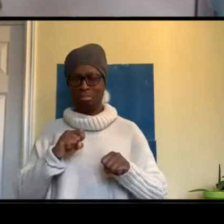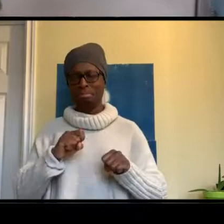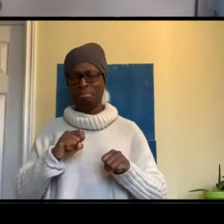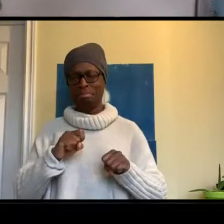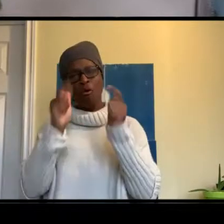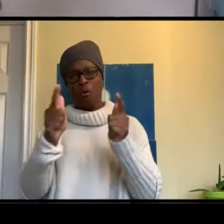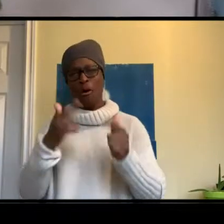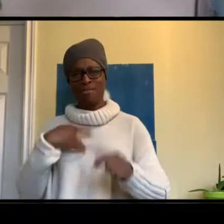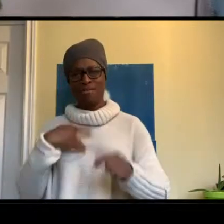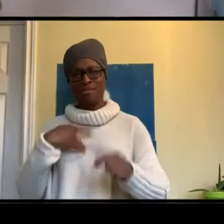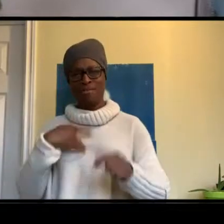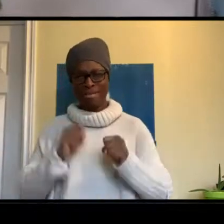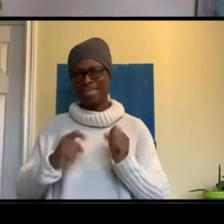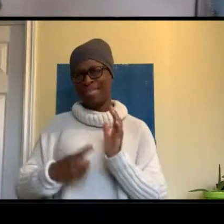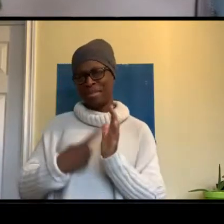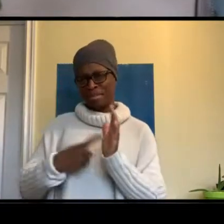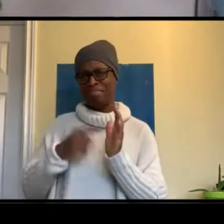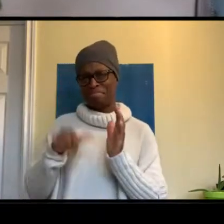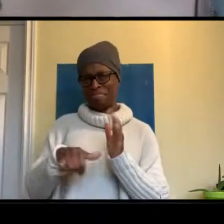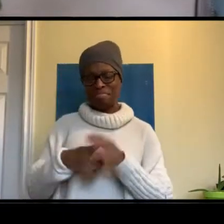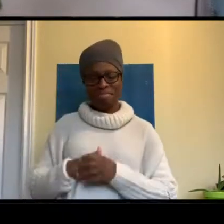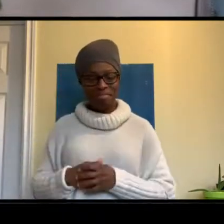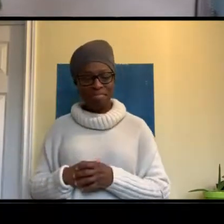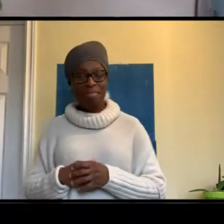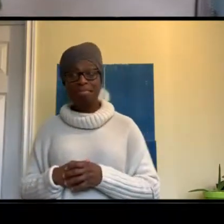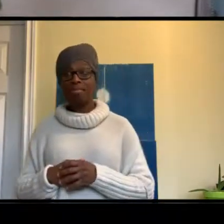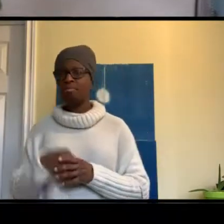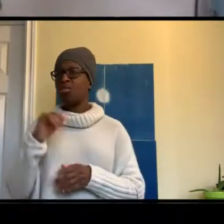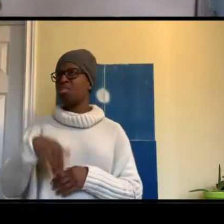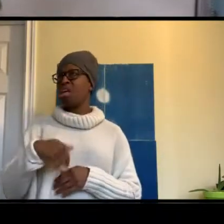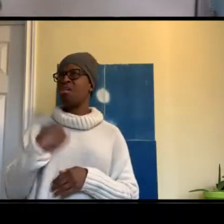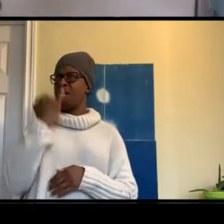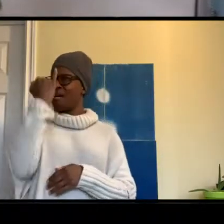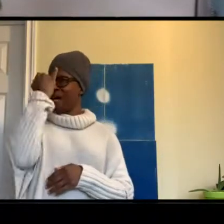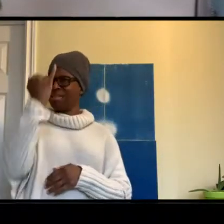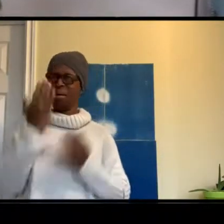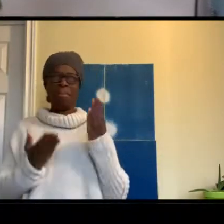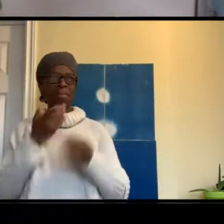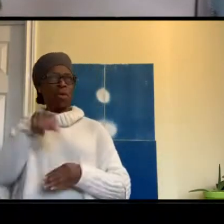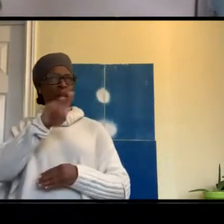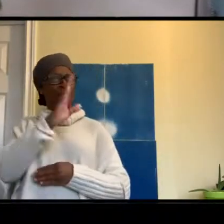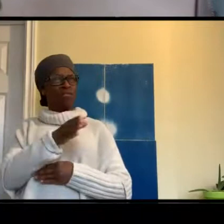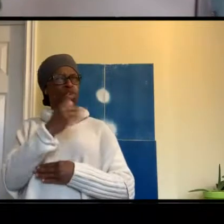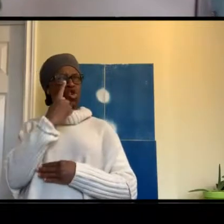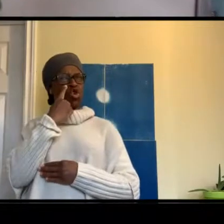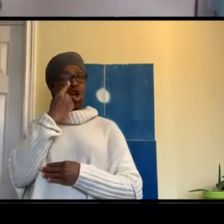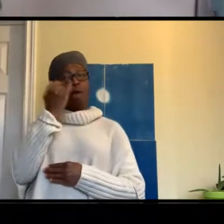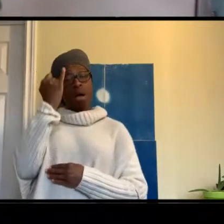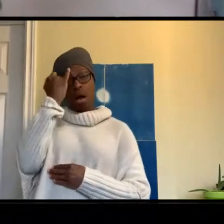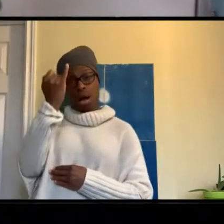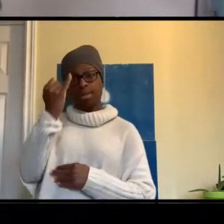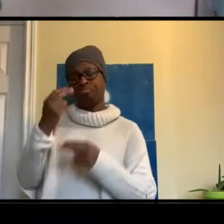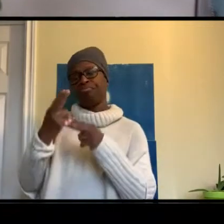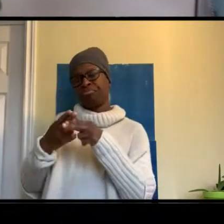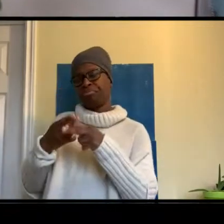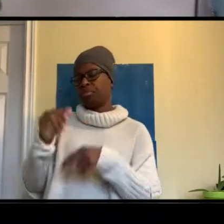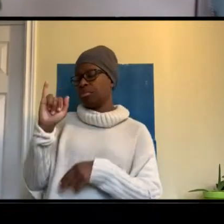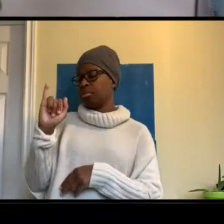of, just to, if listeners or if viewers don't know what it means, imposter syndrome